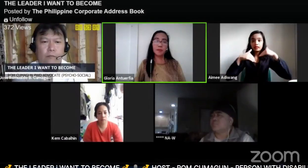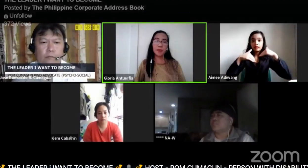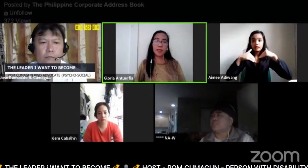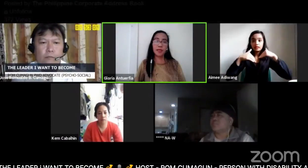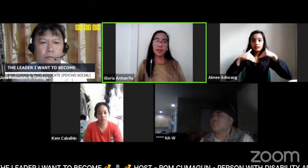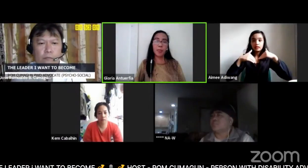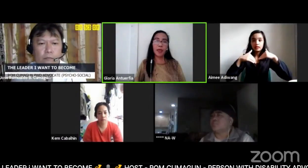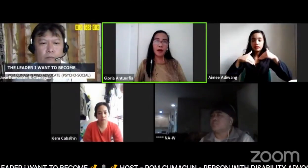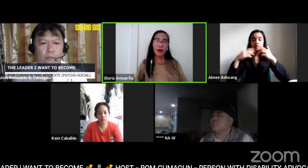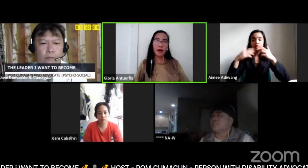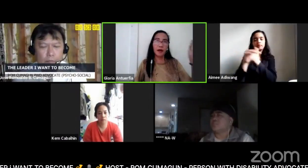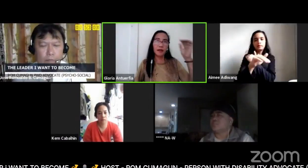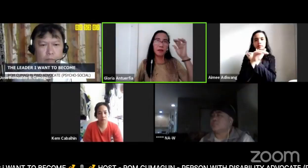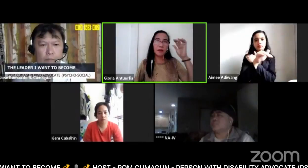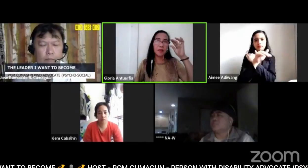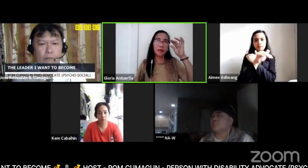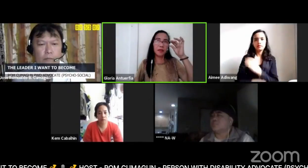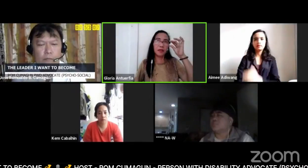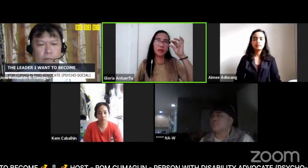Yung and